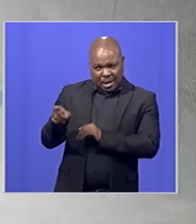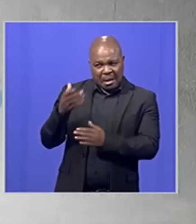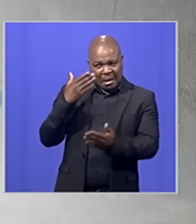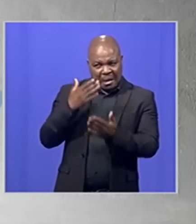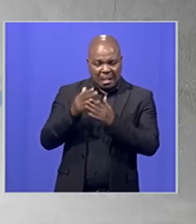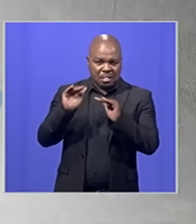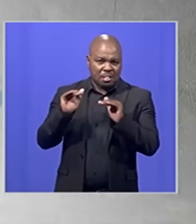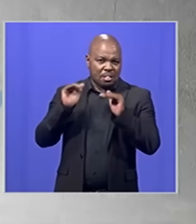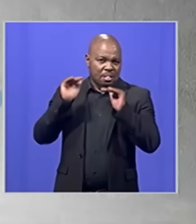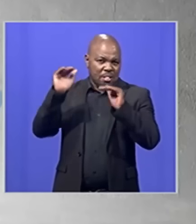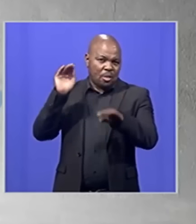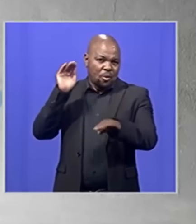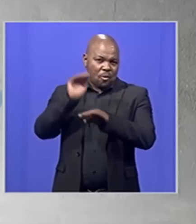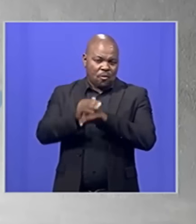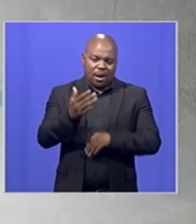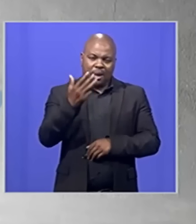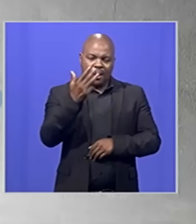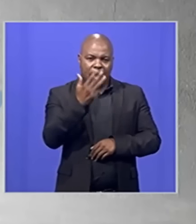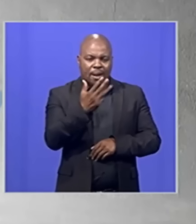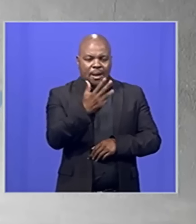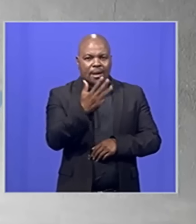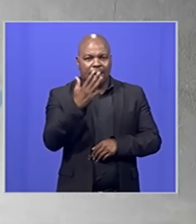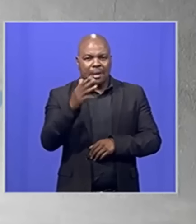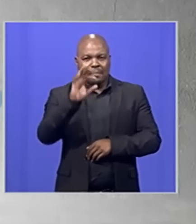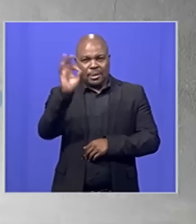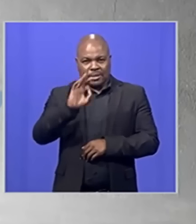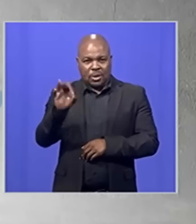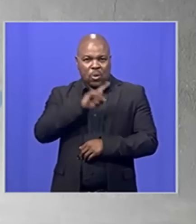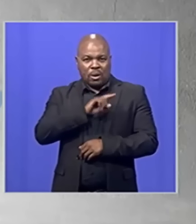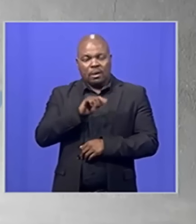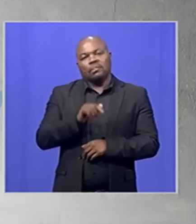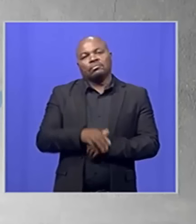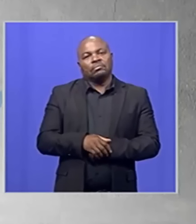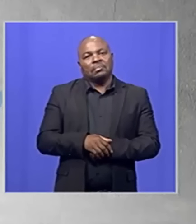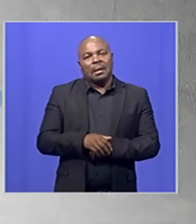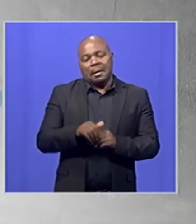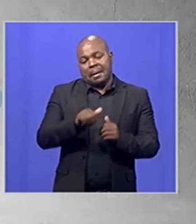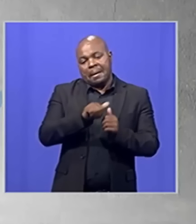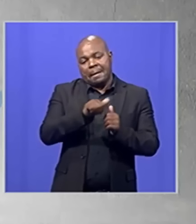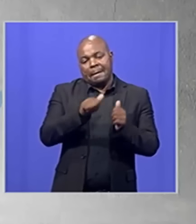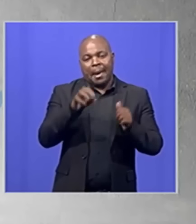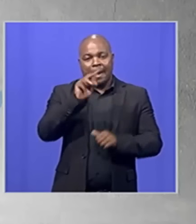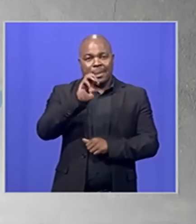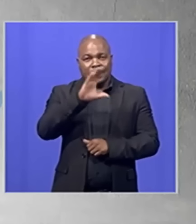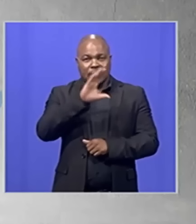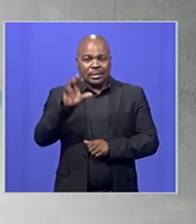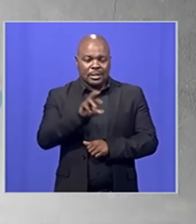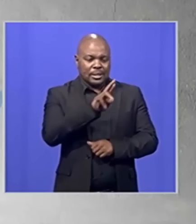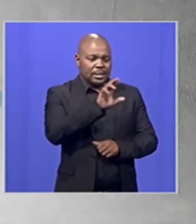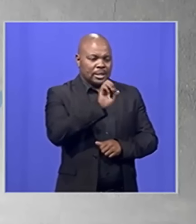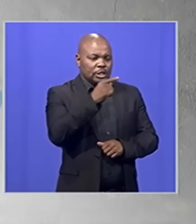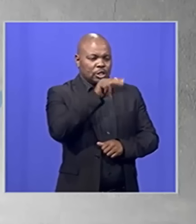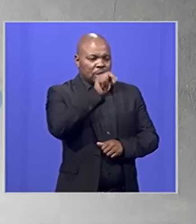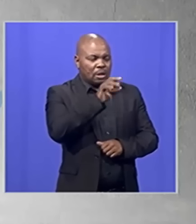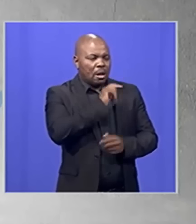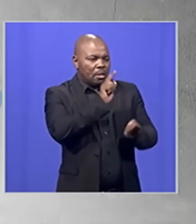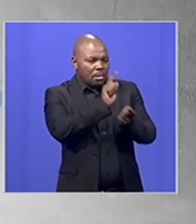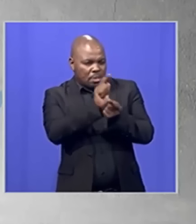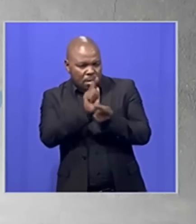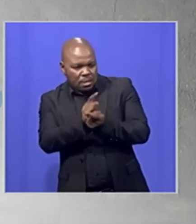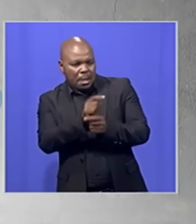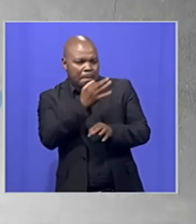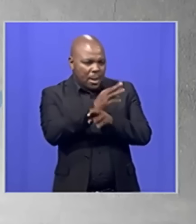go feta 19 motlatša tona ngaka Regina o be a sepela le dikolo a boledišana le batswadi le malekgotlataolo